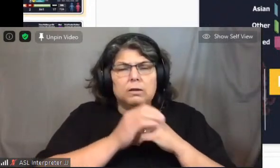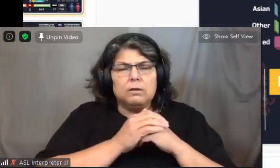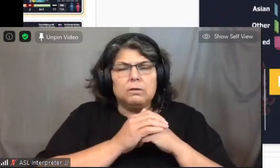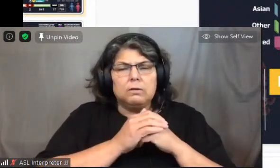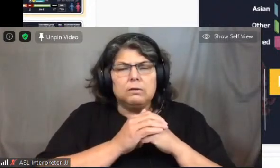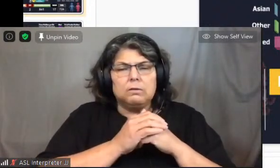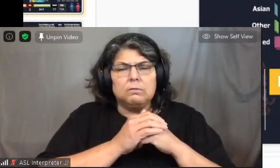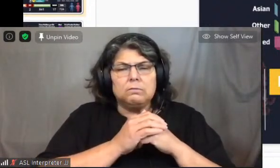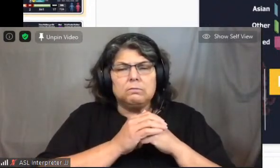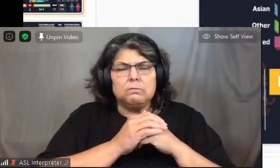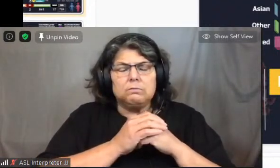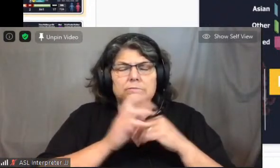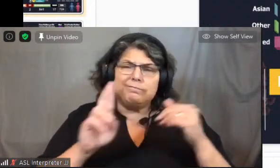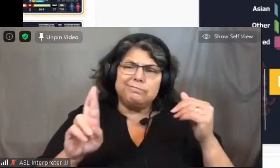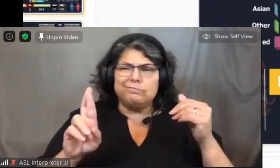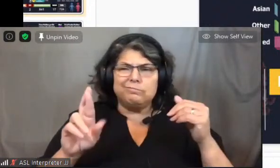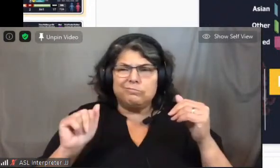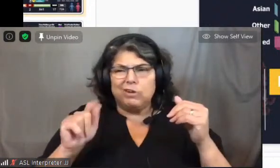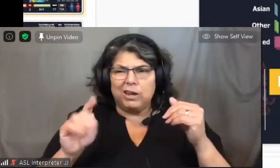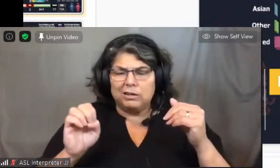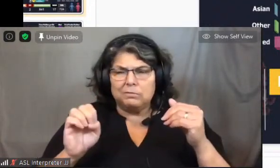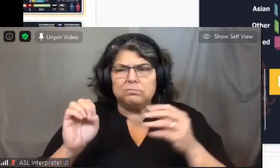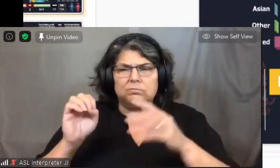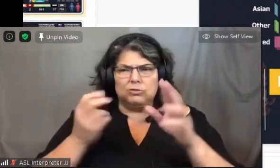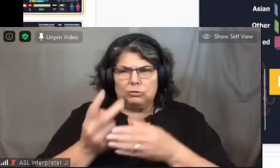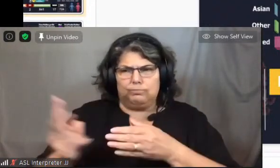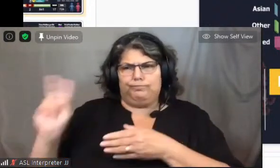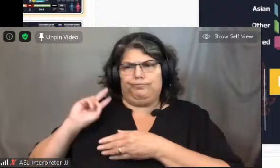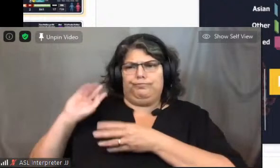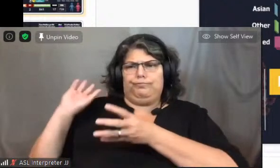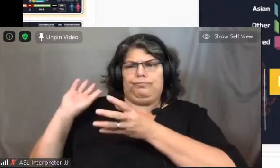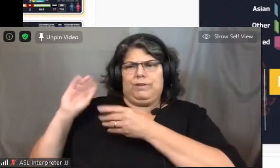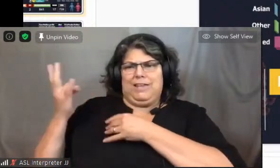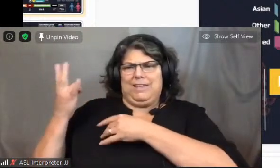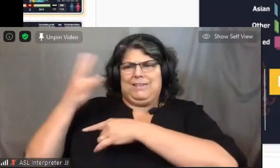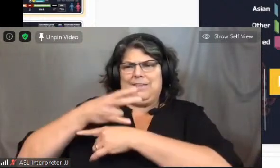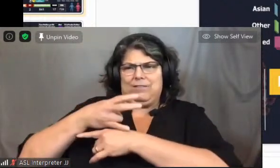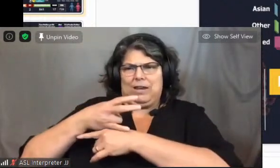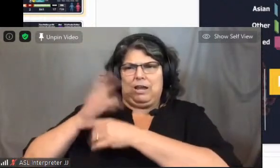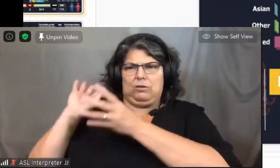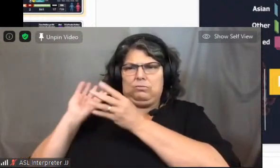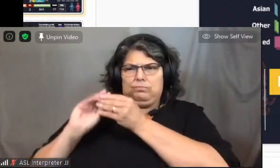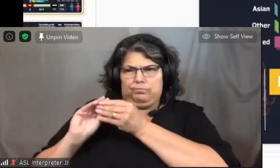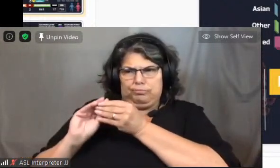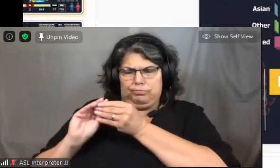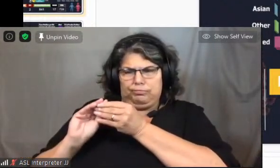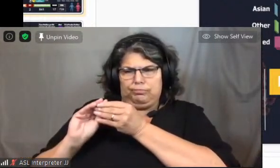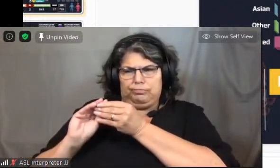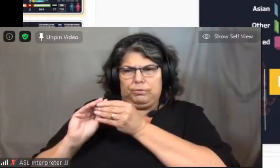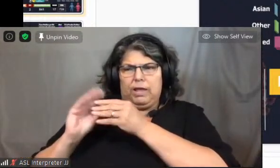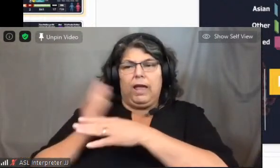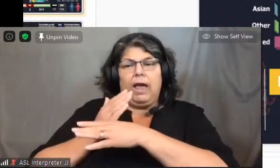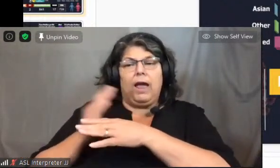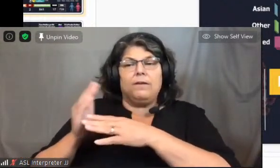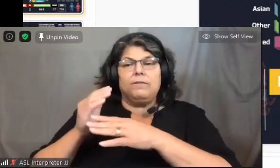rate, again, 7 days ago, the average daily rate